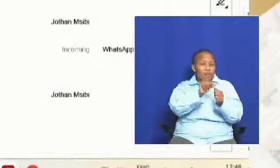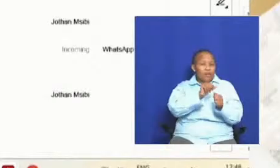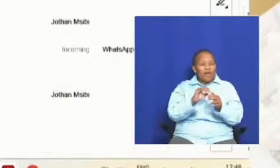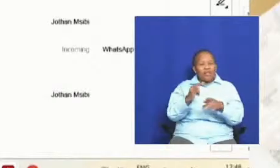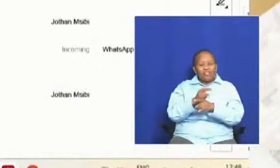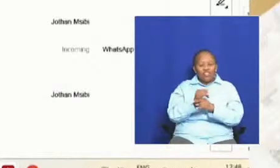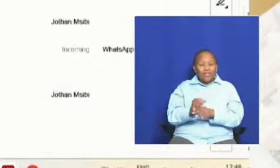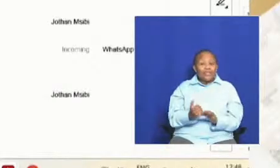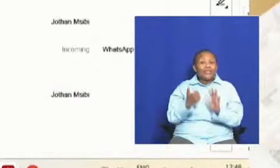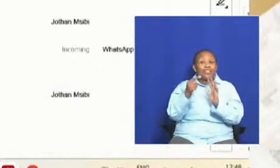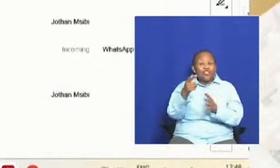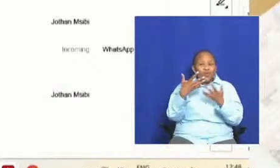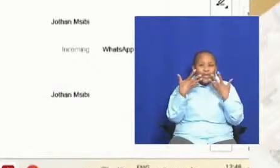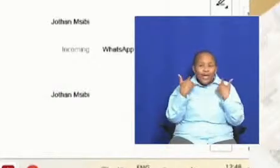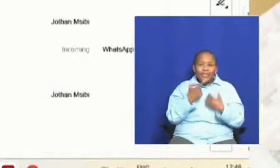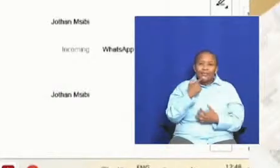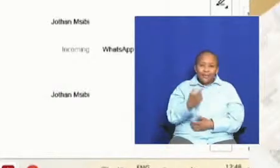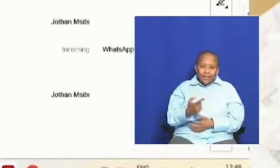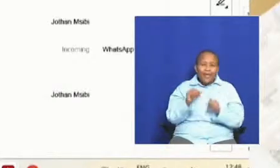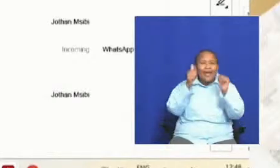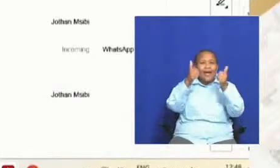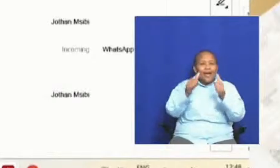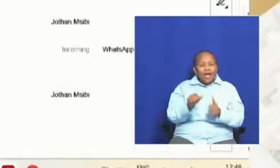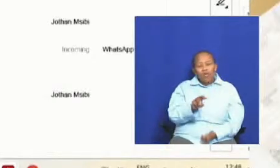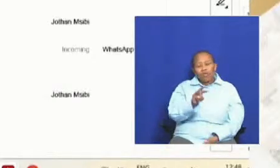account Morgan sent to deposit money to.